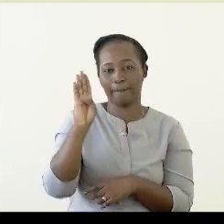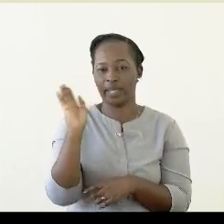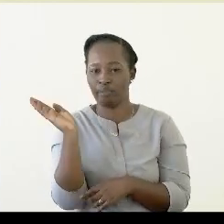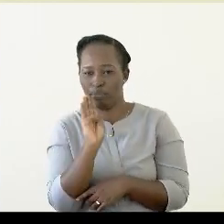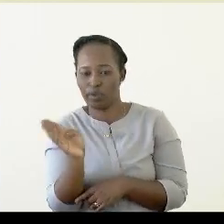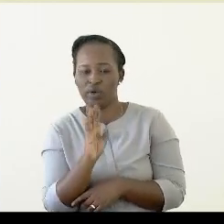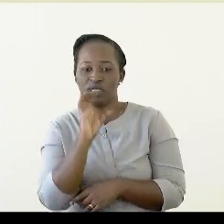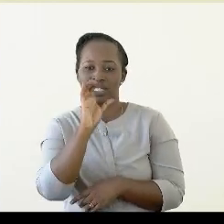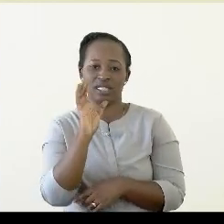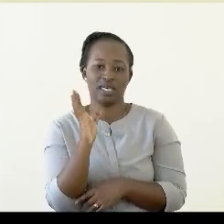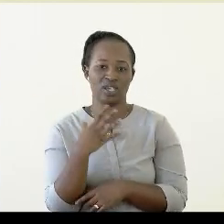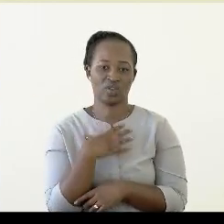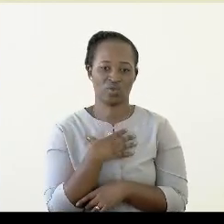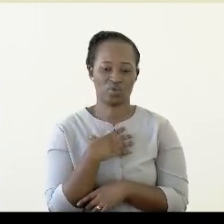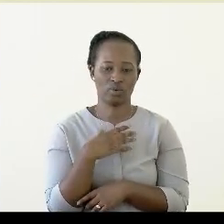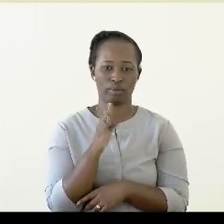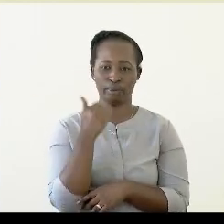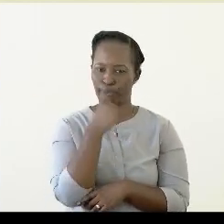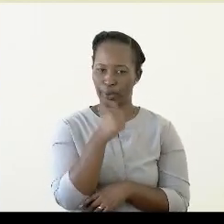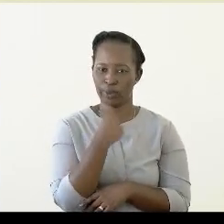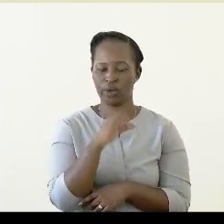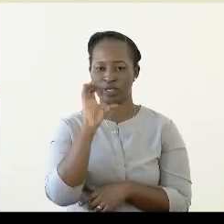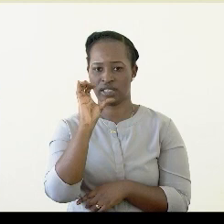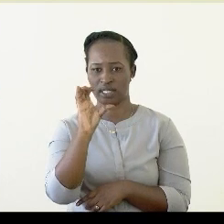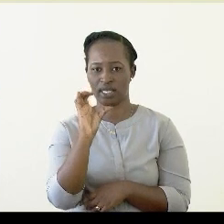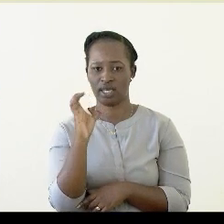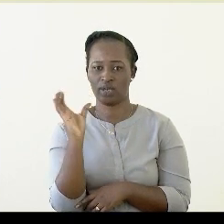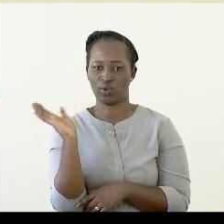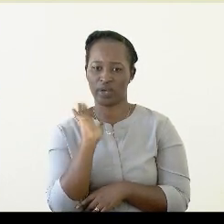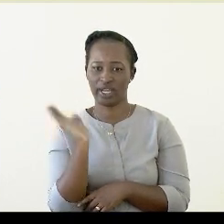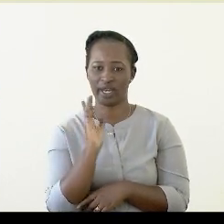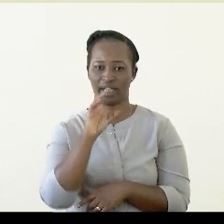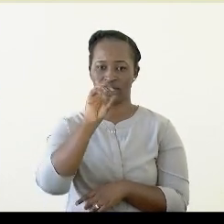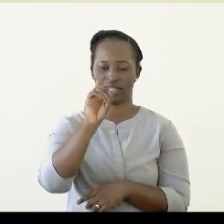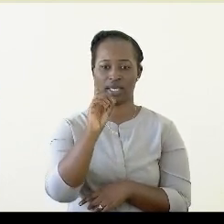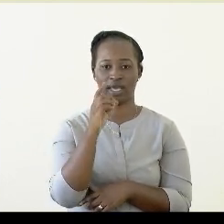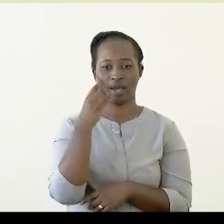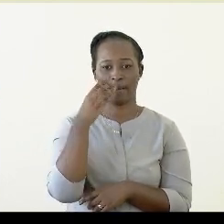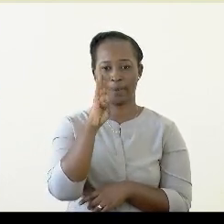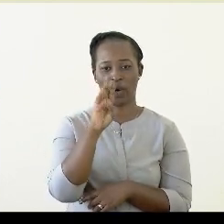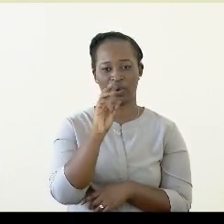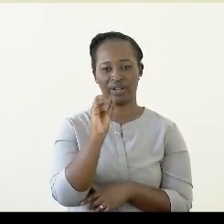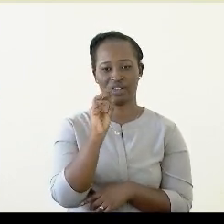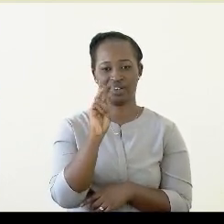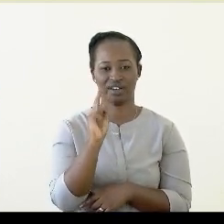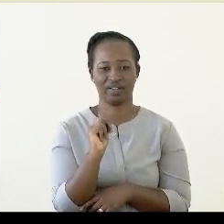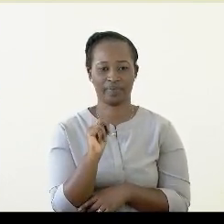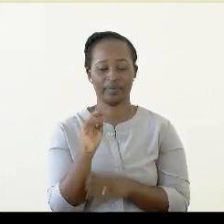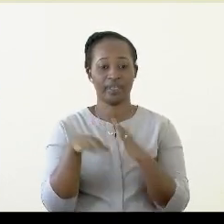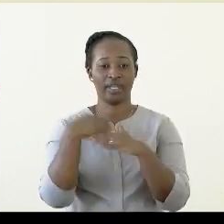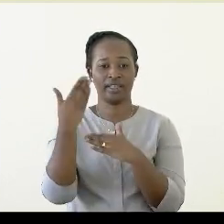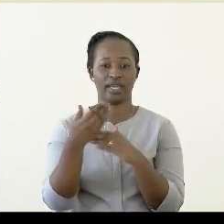D, brown. So you have to choose the right color. And the last,